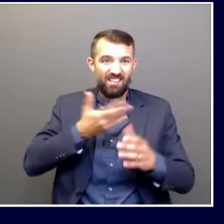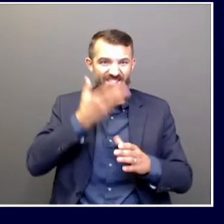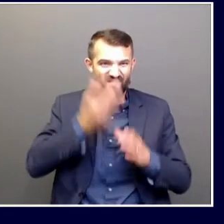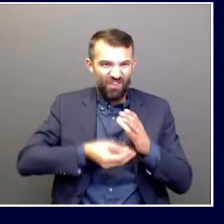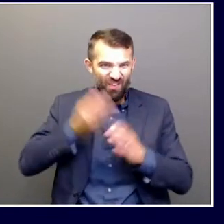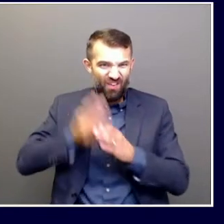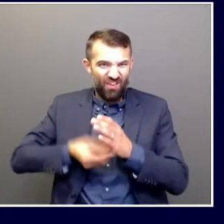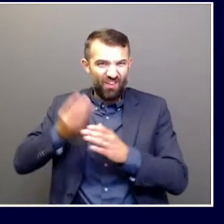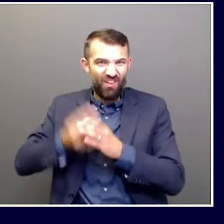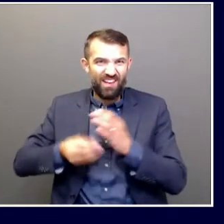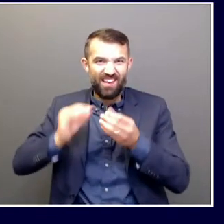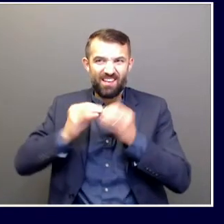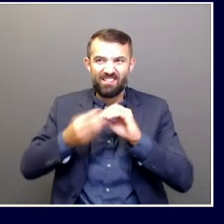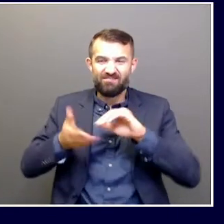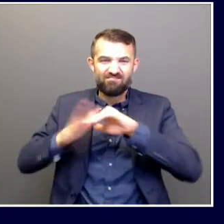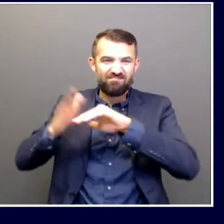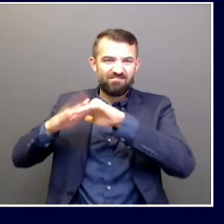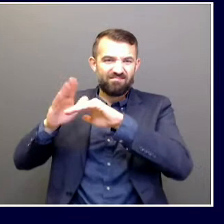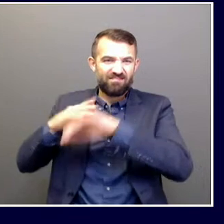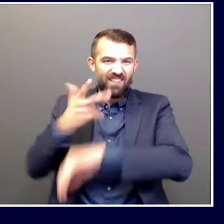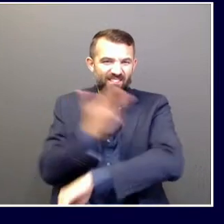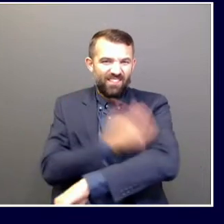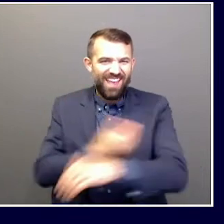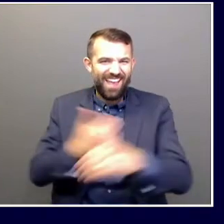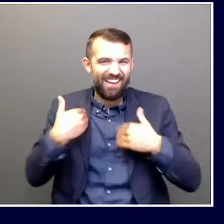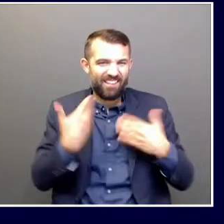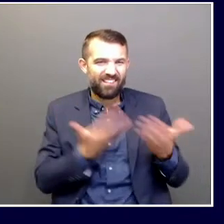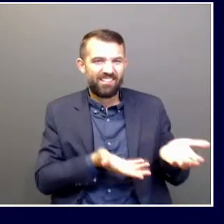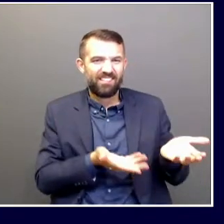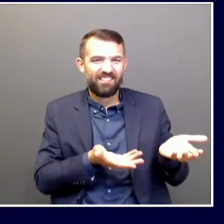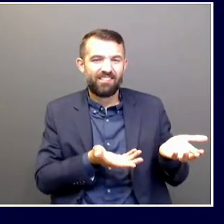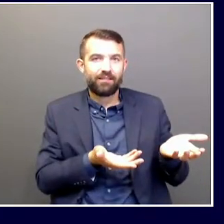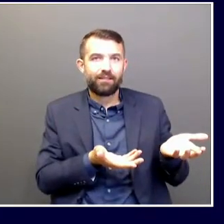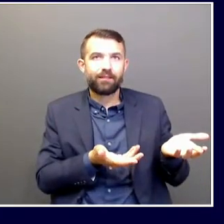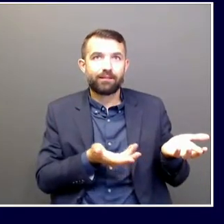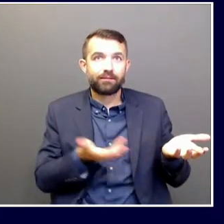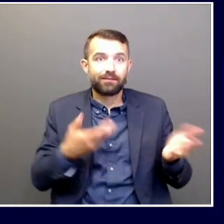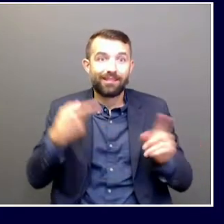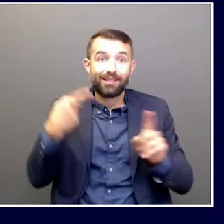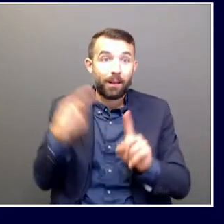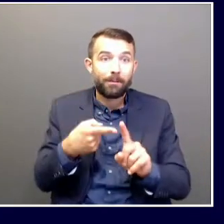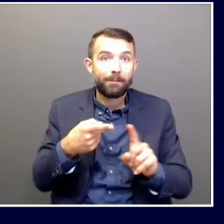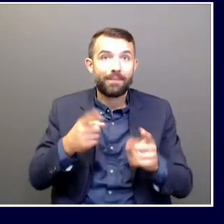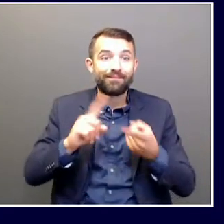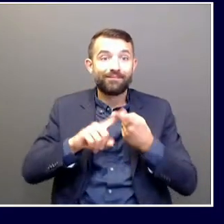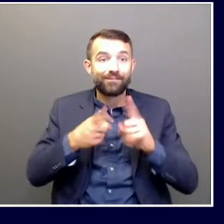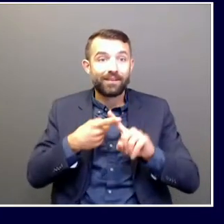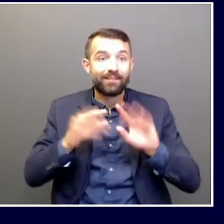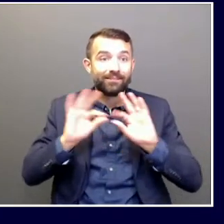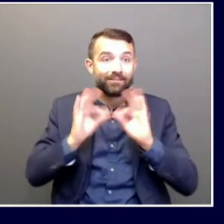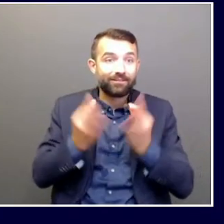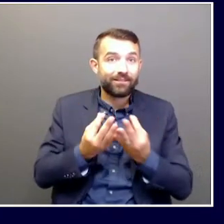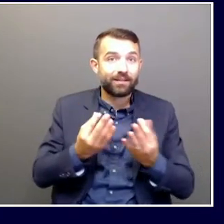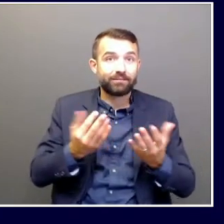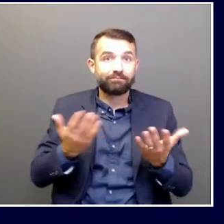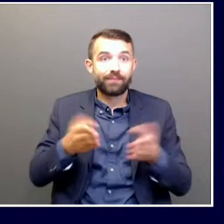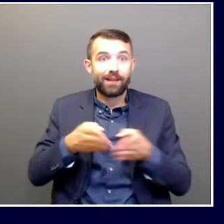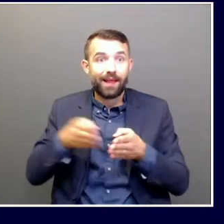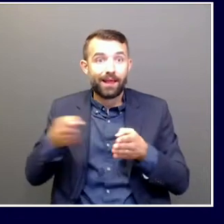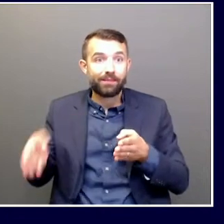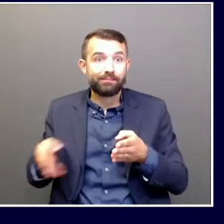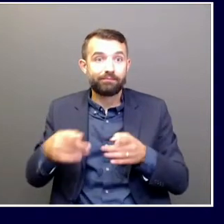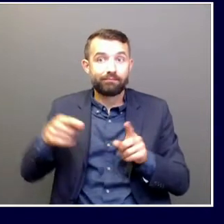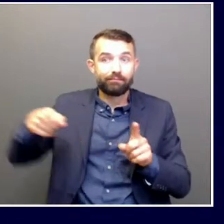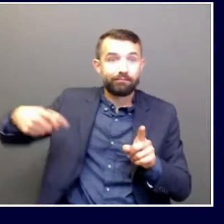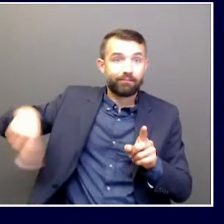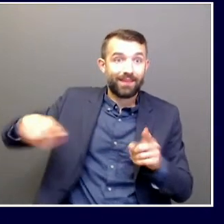impact of this is our friends, our neighbors, our parents, our family members. They're the ones who are getting COVID and dying from it